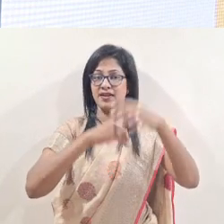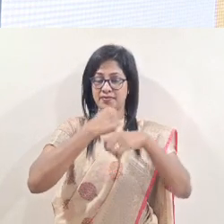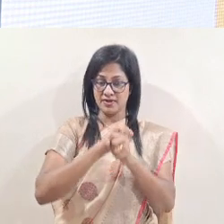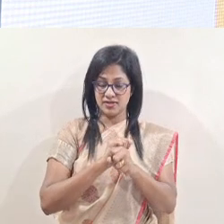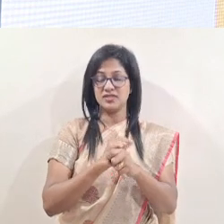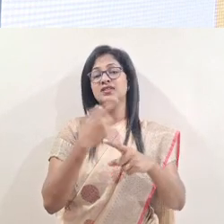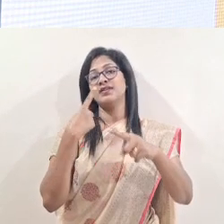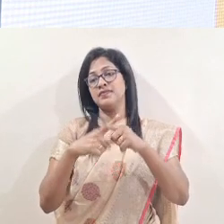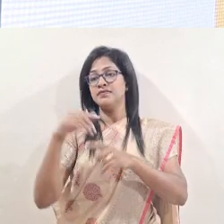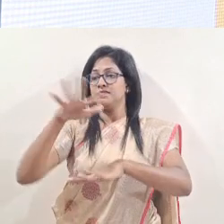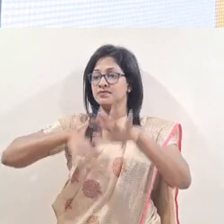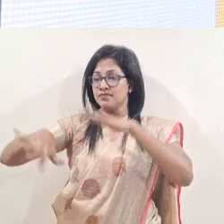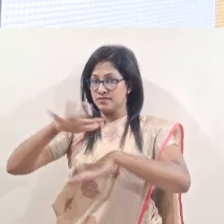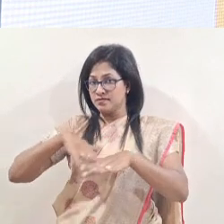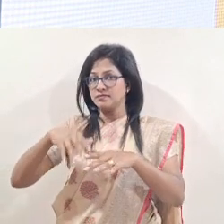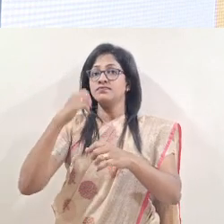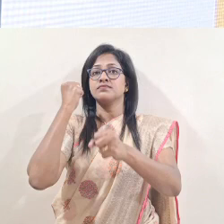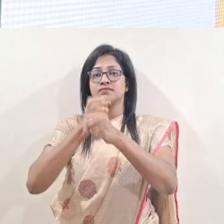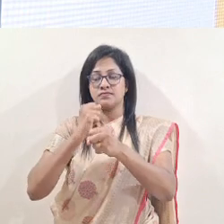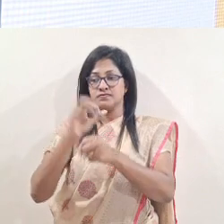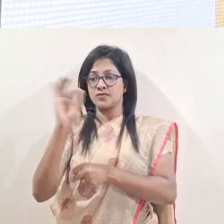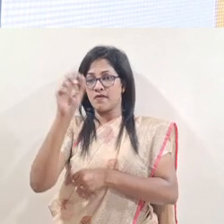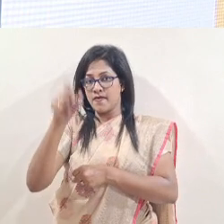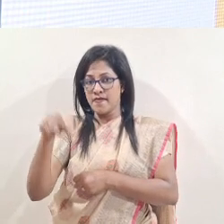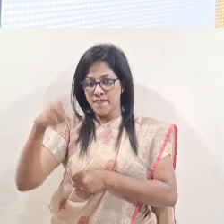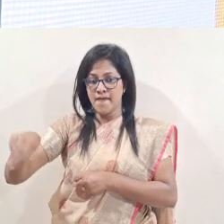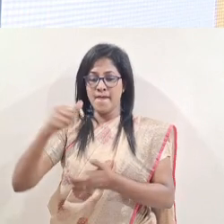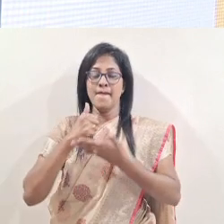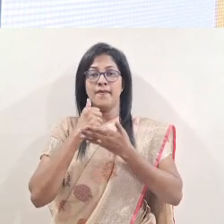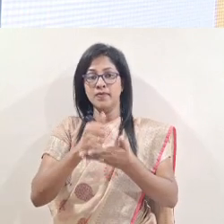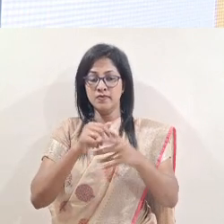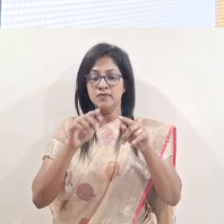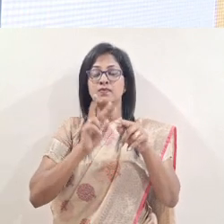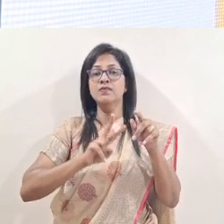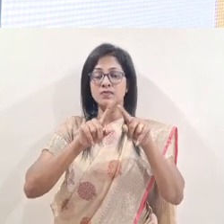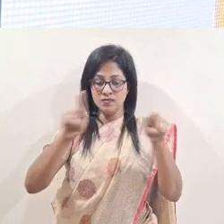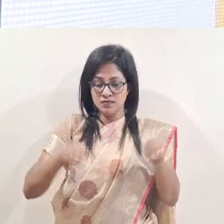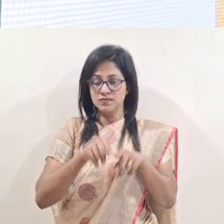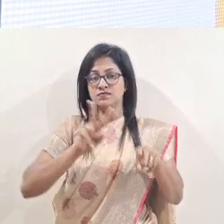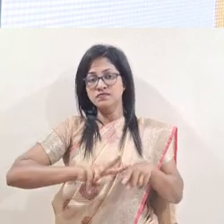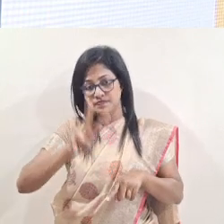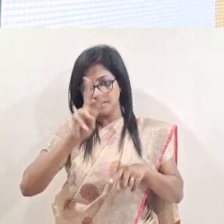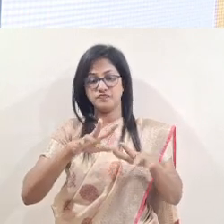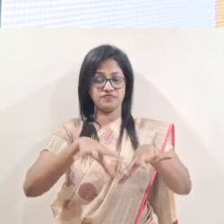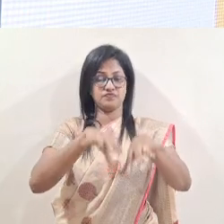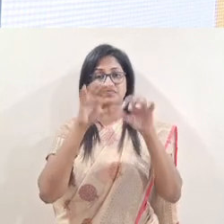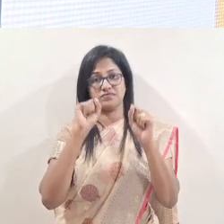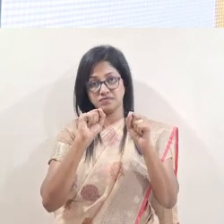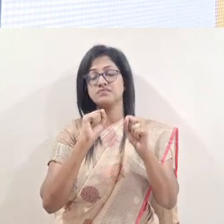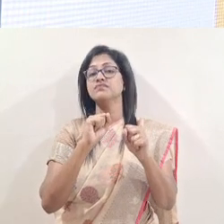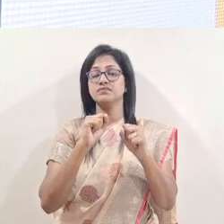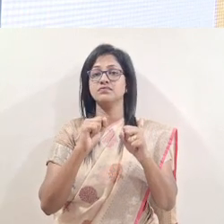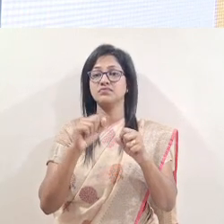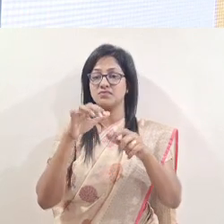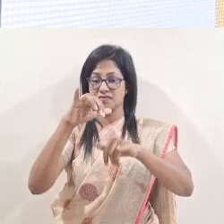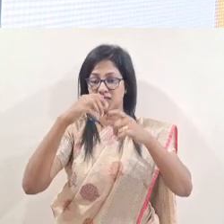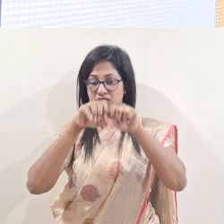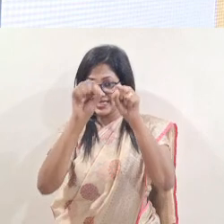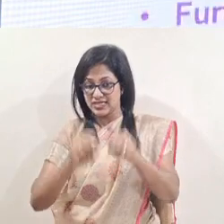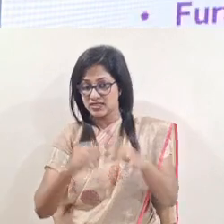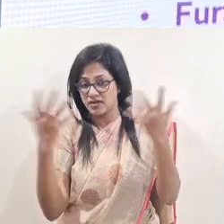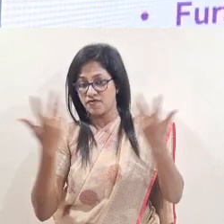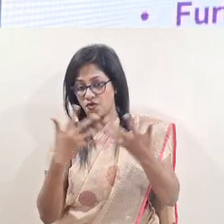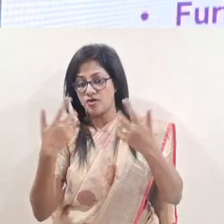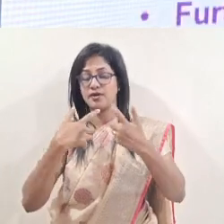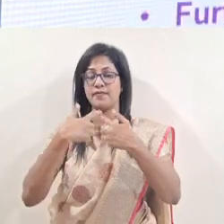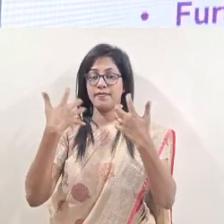government officials to address what land value capture mechanisms can be taken place to cope up with the development and the financing aspect